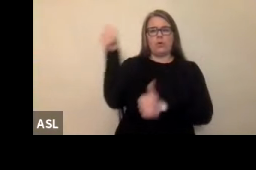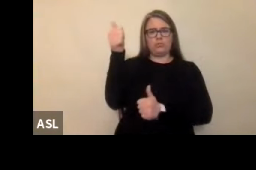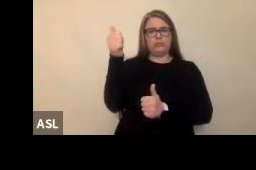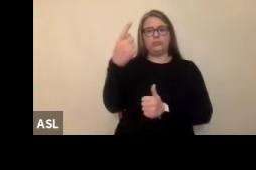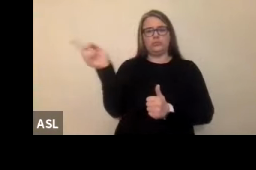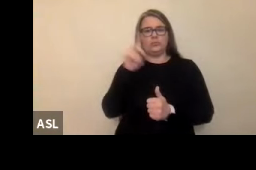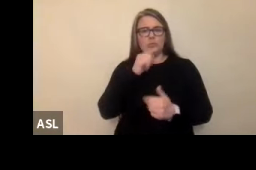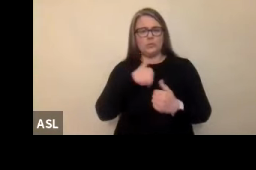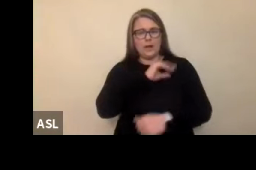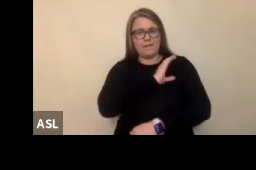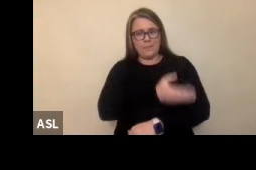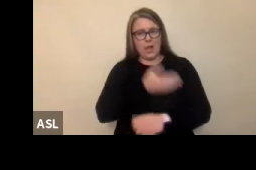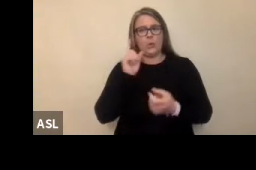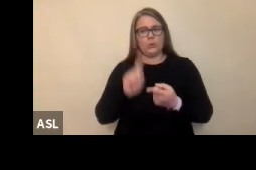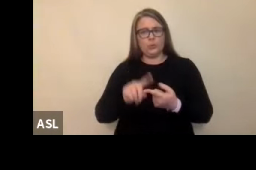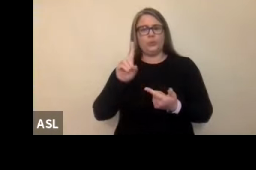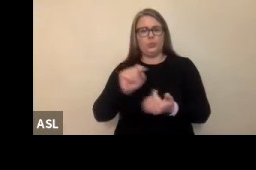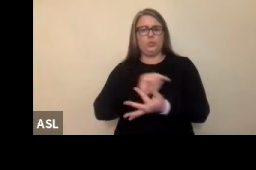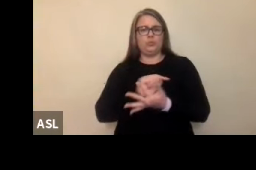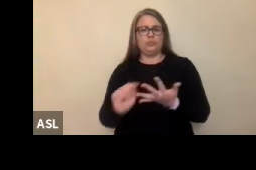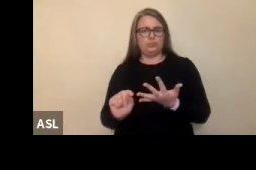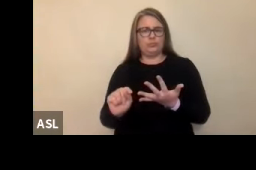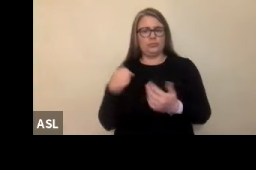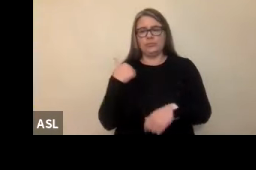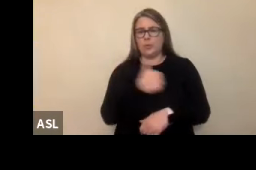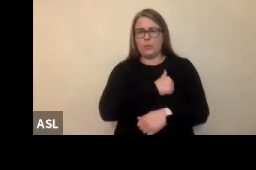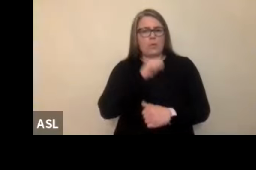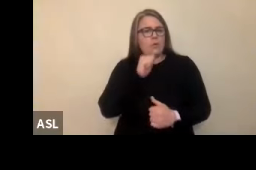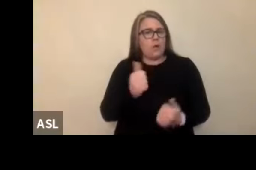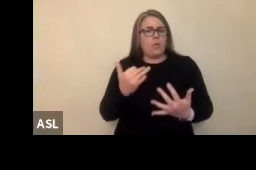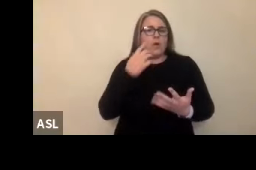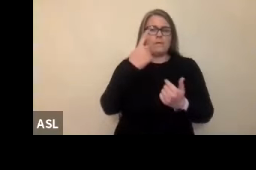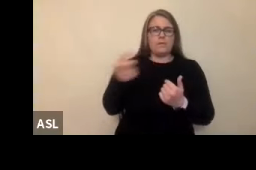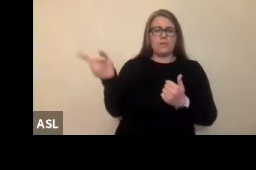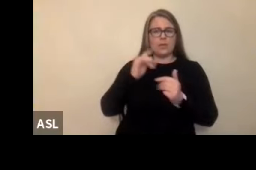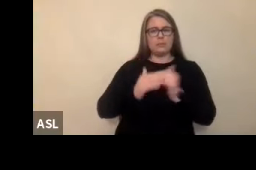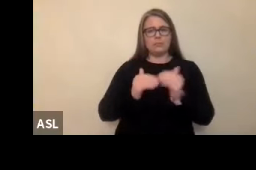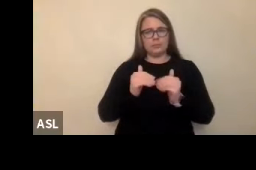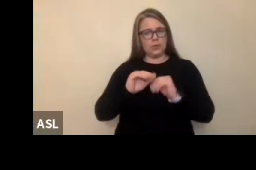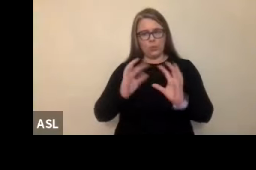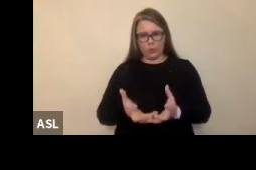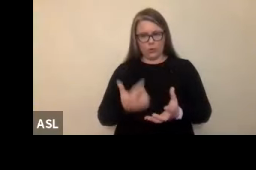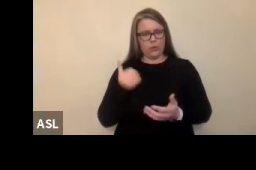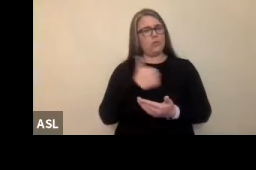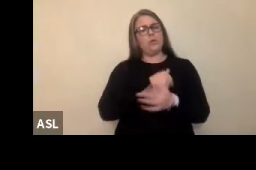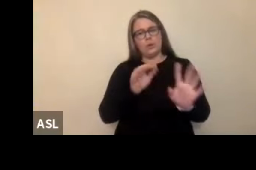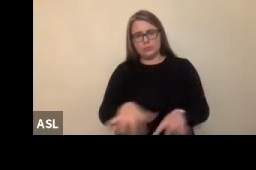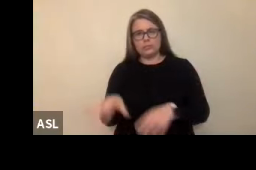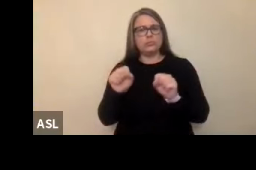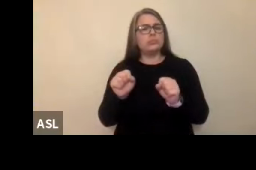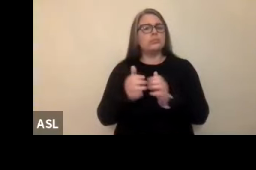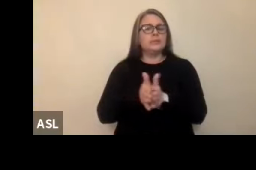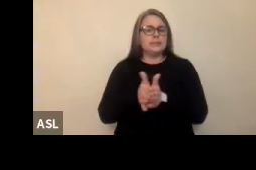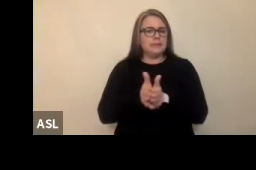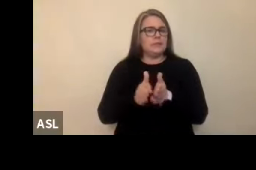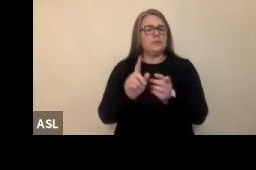that other world to be built, but to kind of work together, to engage in mutual aid projects and build alternate institutions to kind of tend